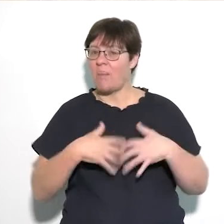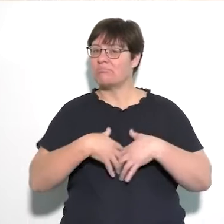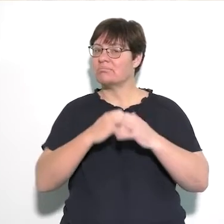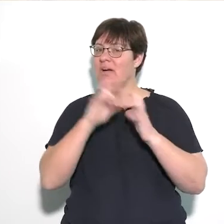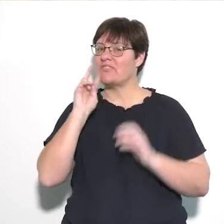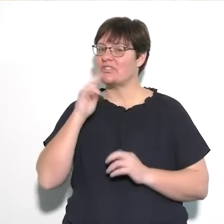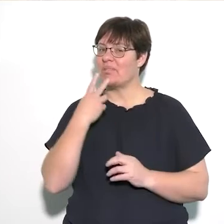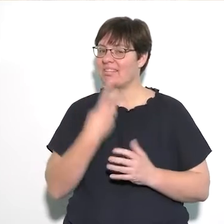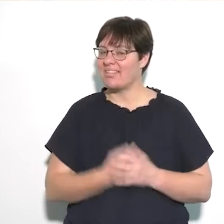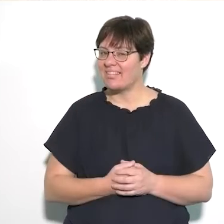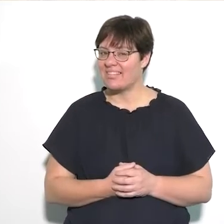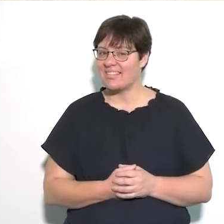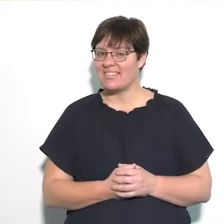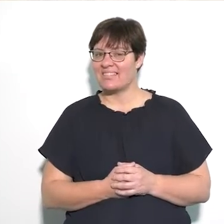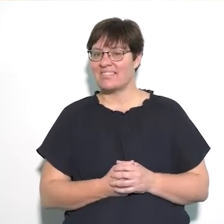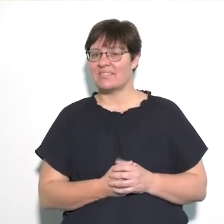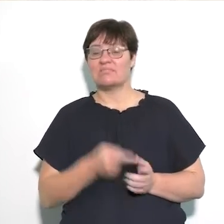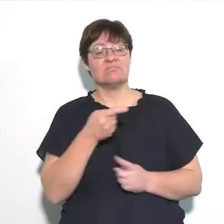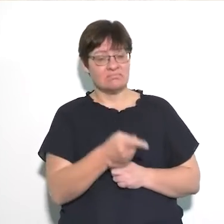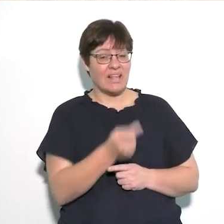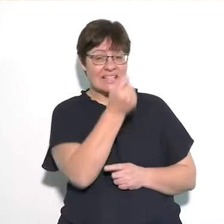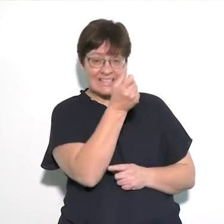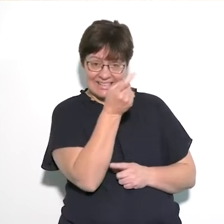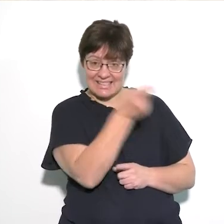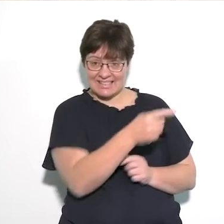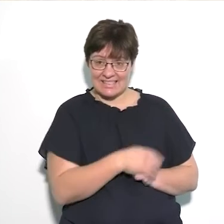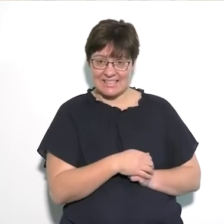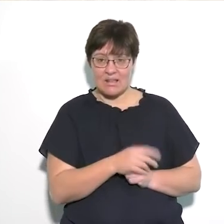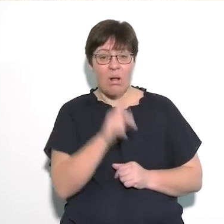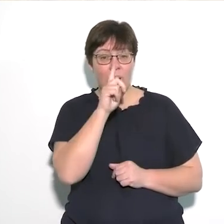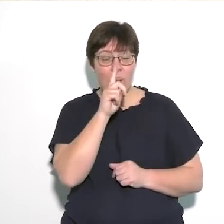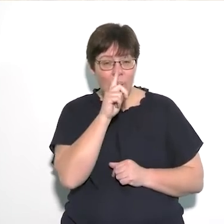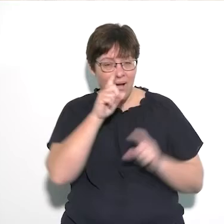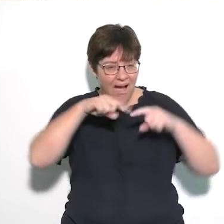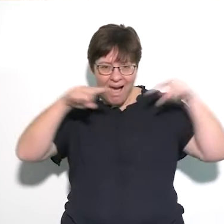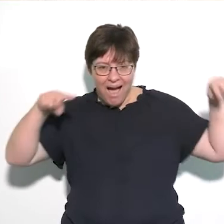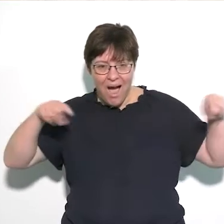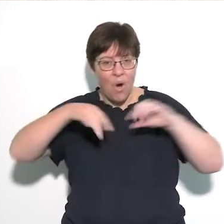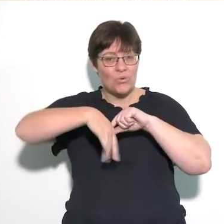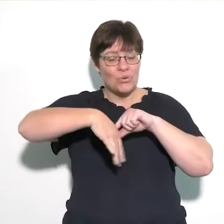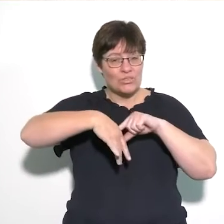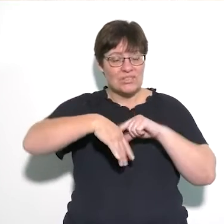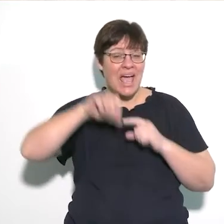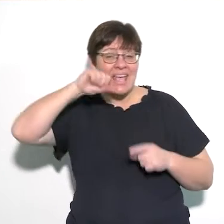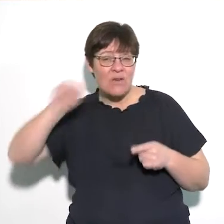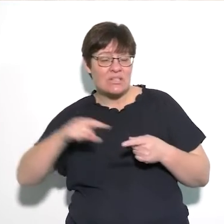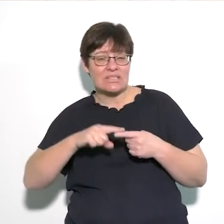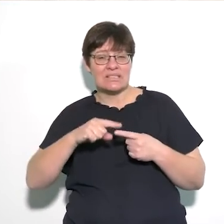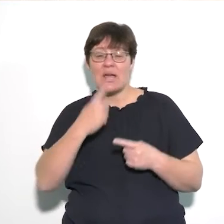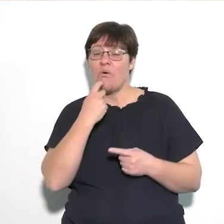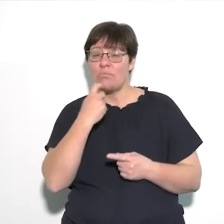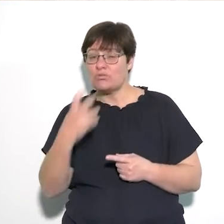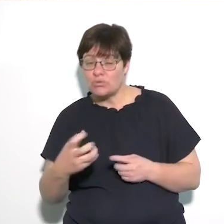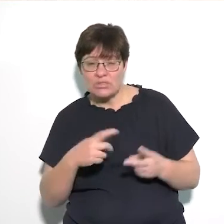set up all the veggies. Mealies are seeds. Look at all the different kinds of roots. Carrots,